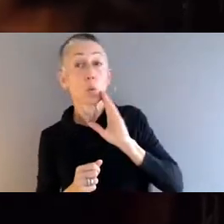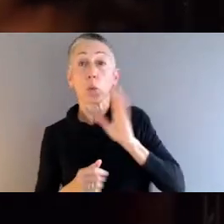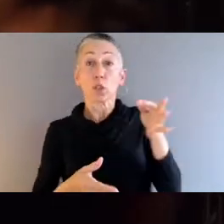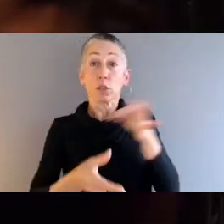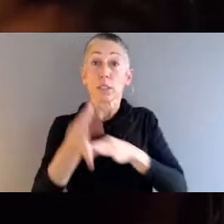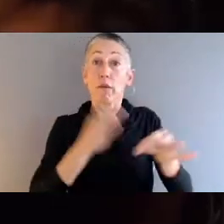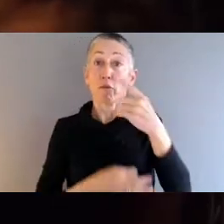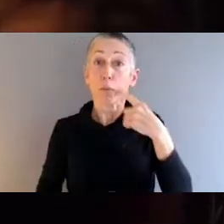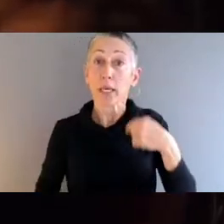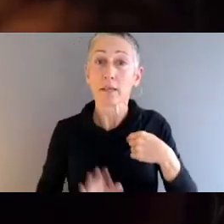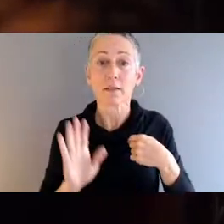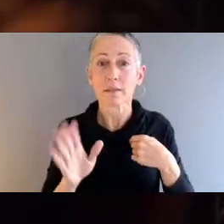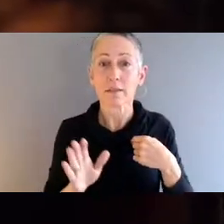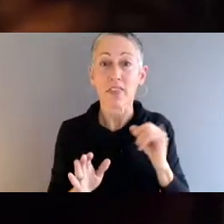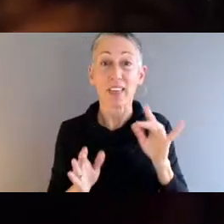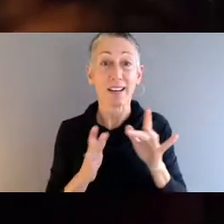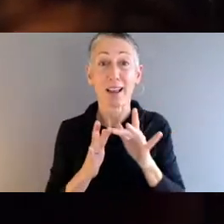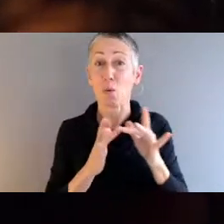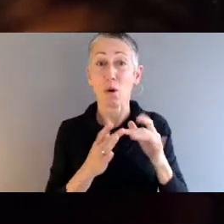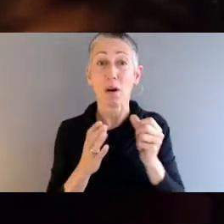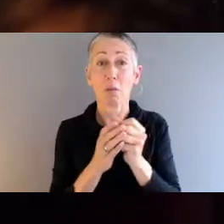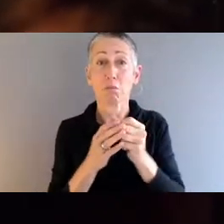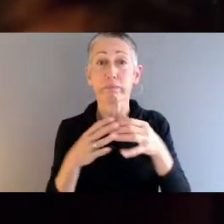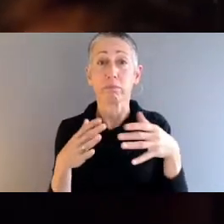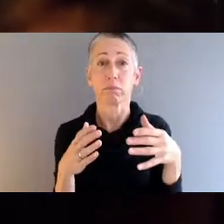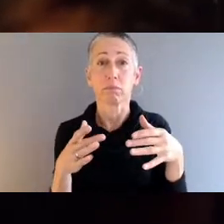exist 5 years ago.